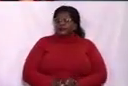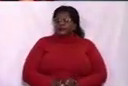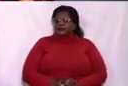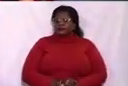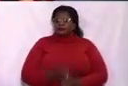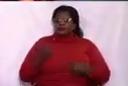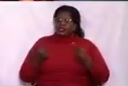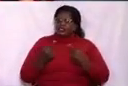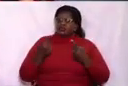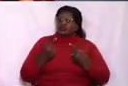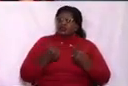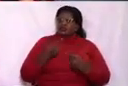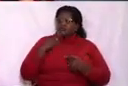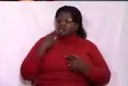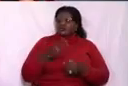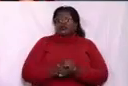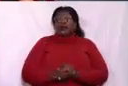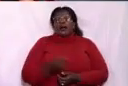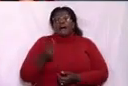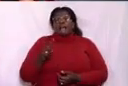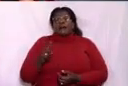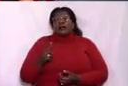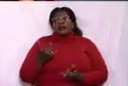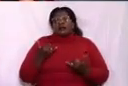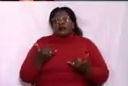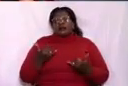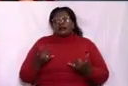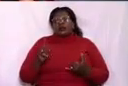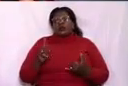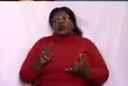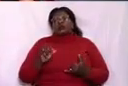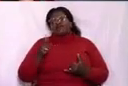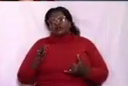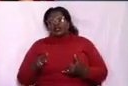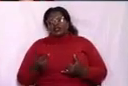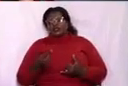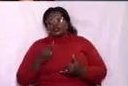the type of, maybe just tell us the type of products you do.